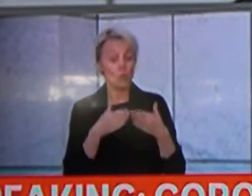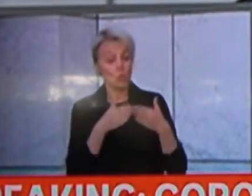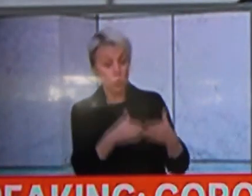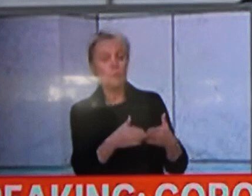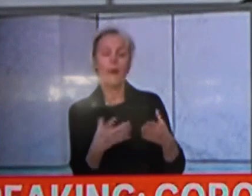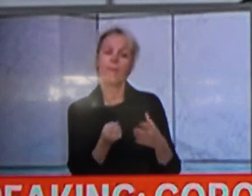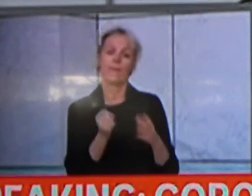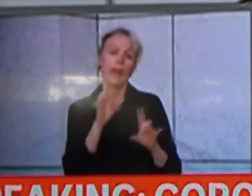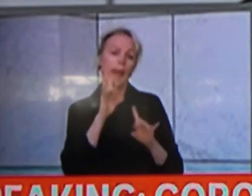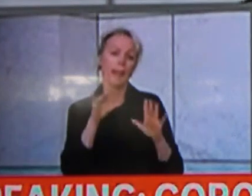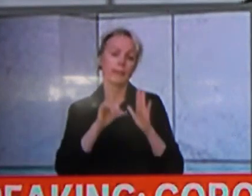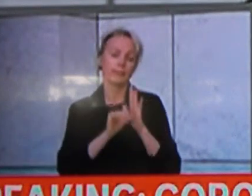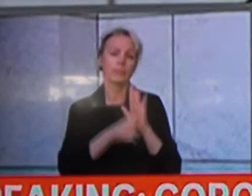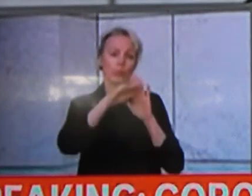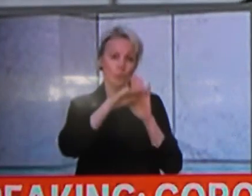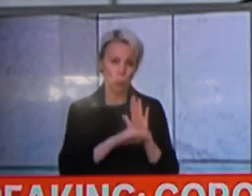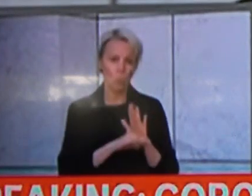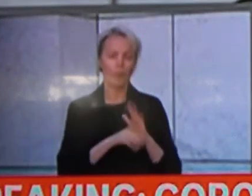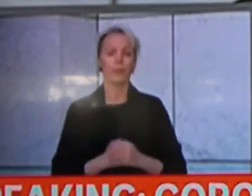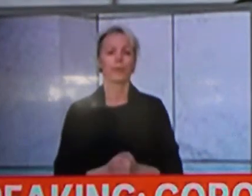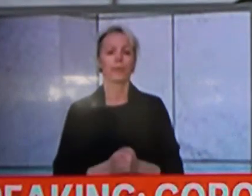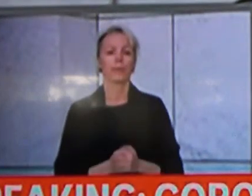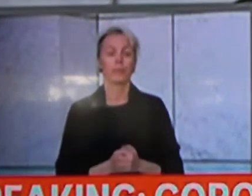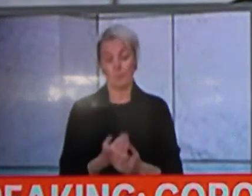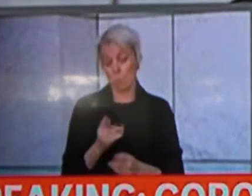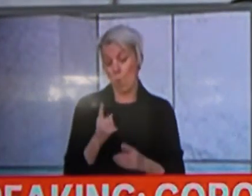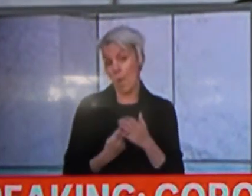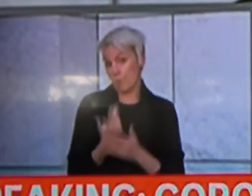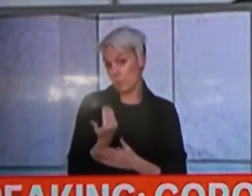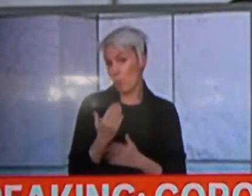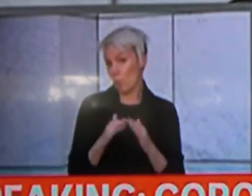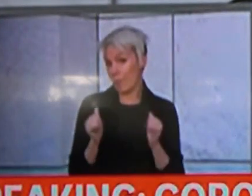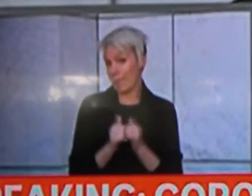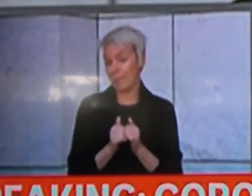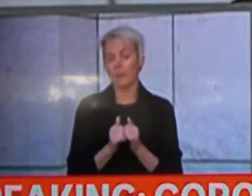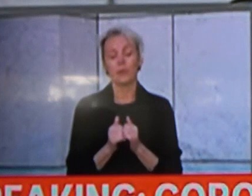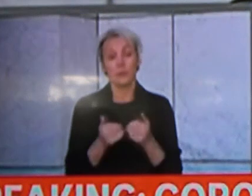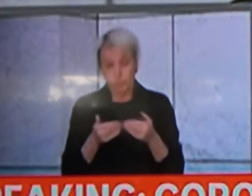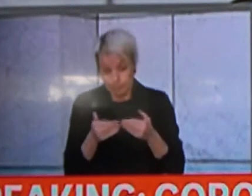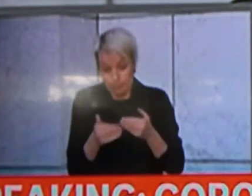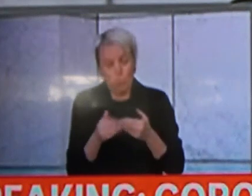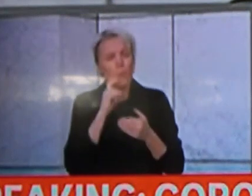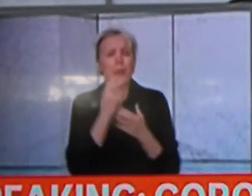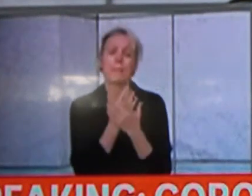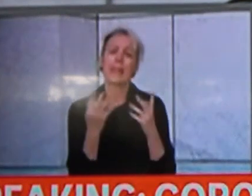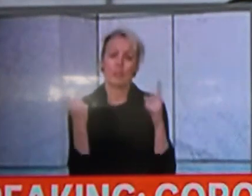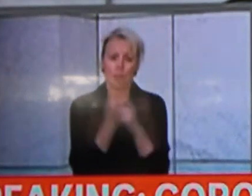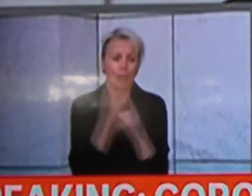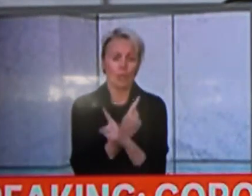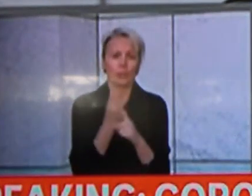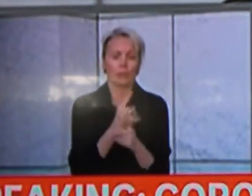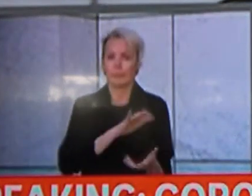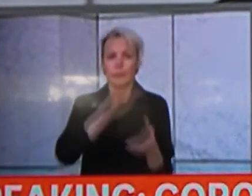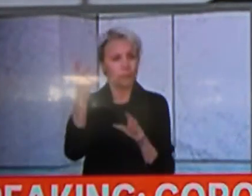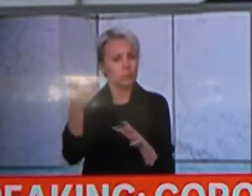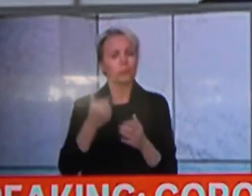of rules, and I'd simply say this with the issues on the weekend. We're going to have lots of challenges, and all of those who are